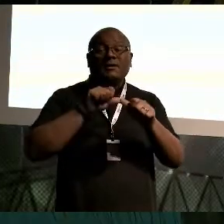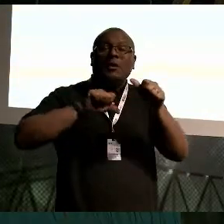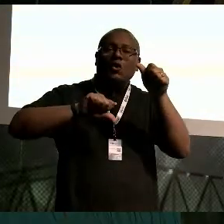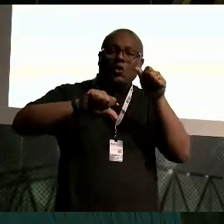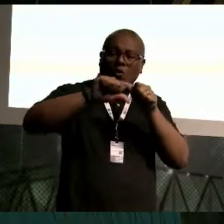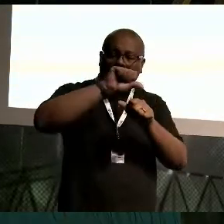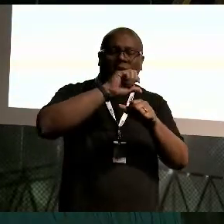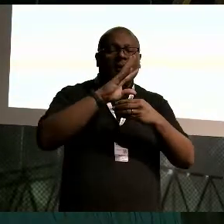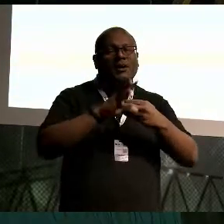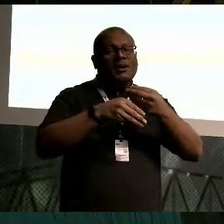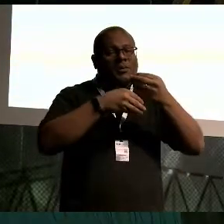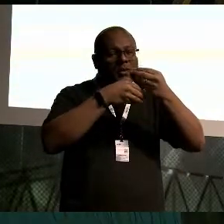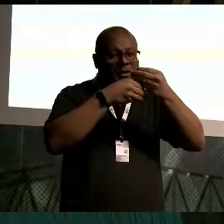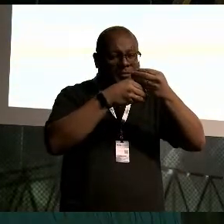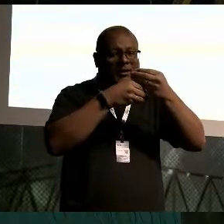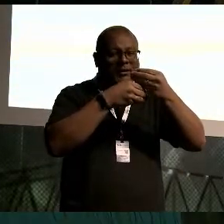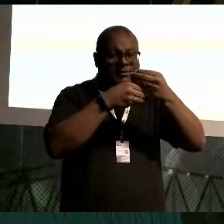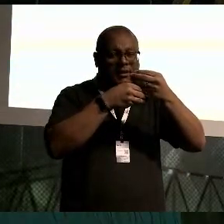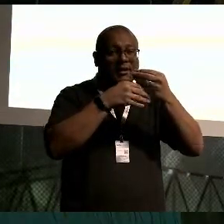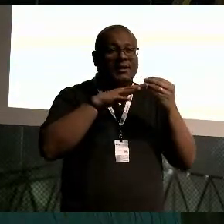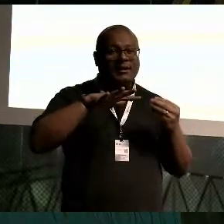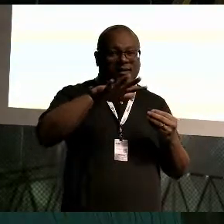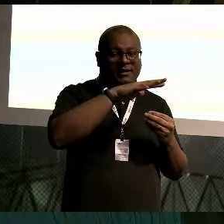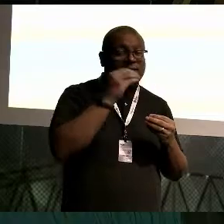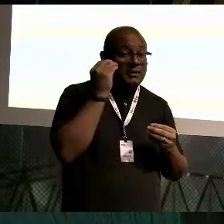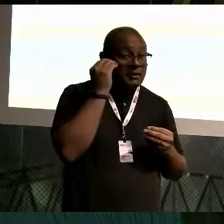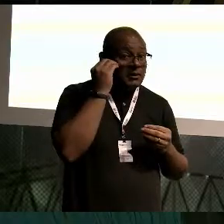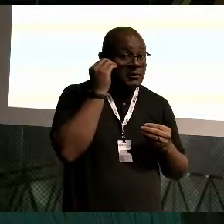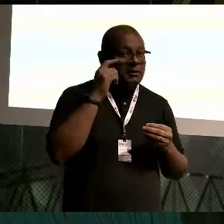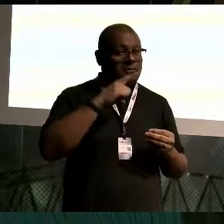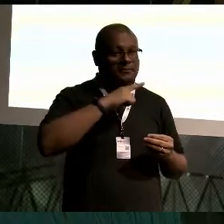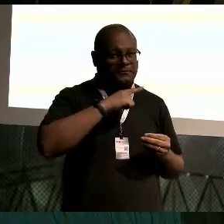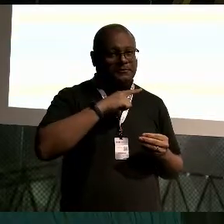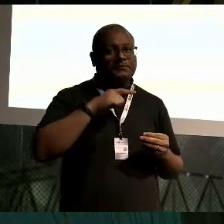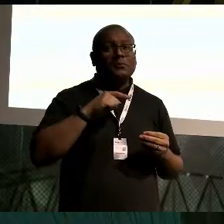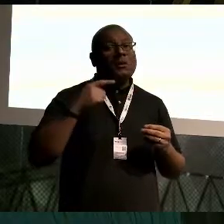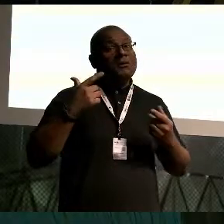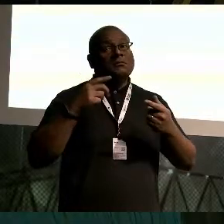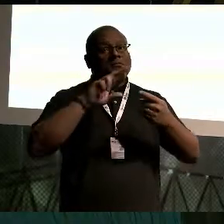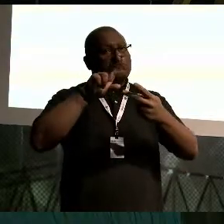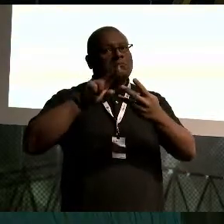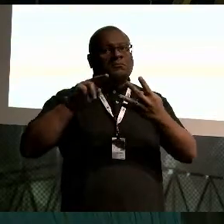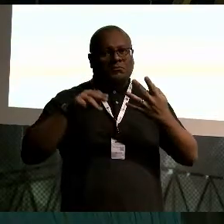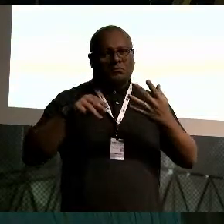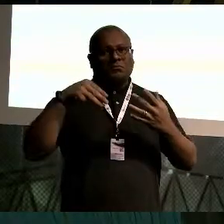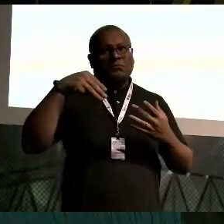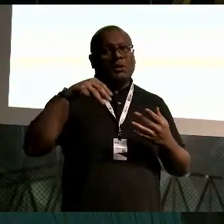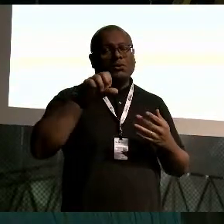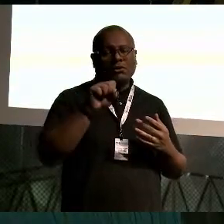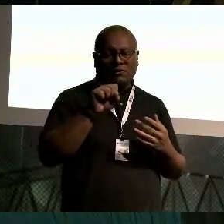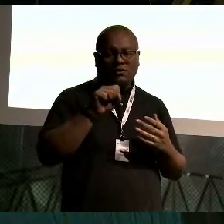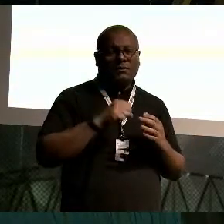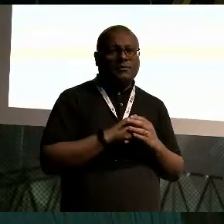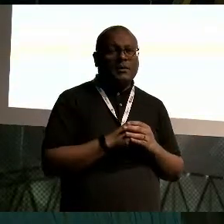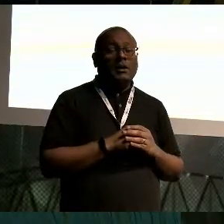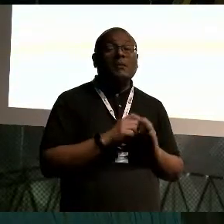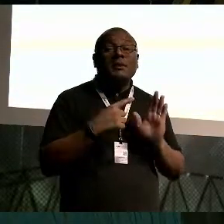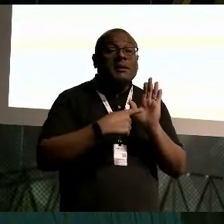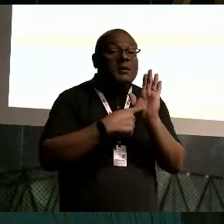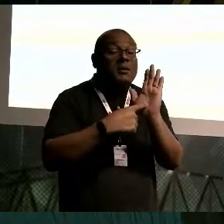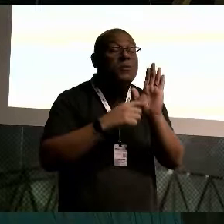be implemented. So you have to do this error and retry handling in each service. And for me, the most